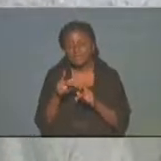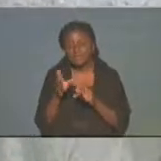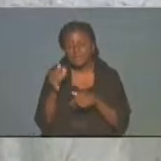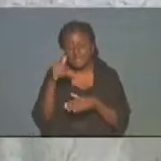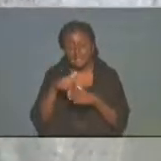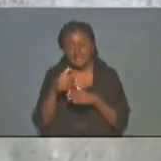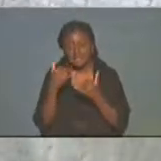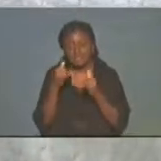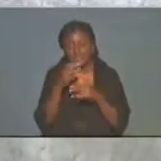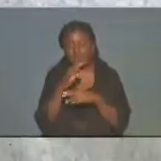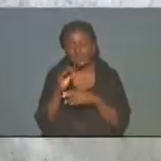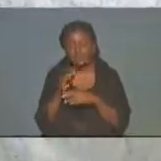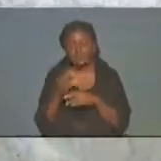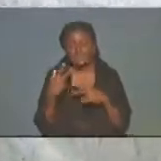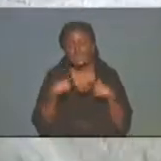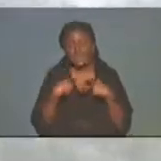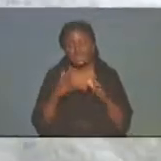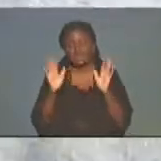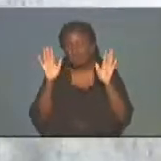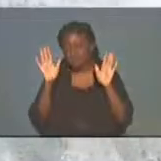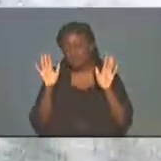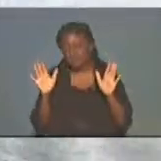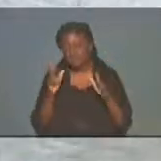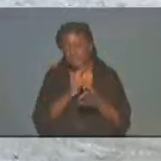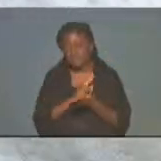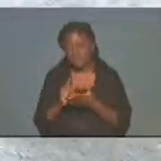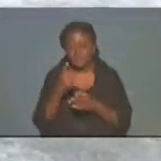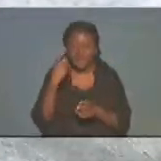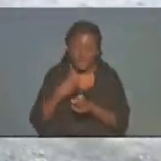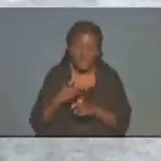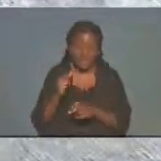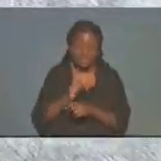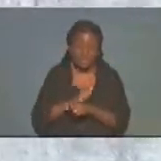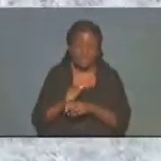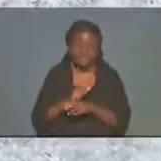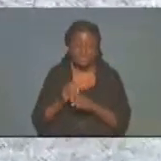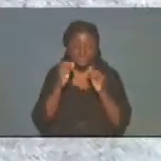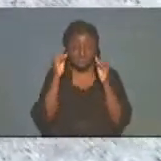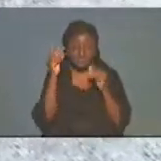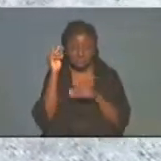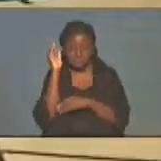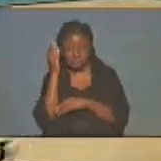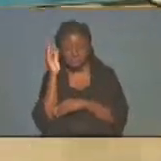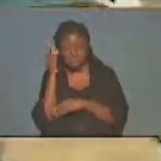we had a great week of hard practice. We preached defense and rebounding, and once we do that, we'll be